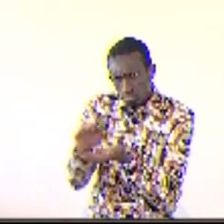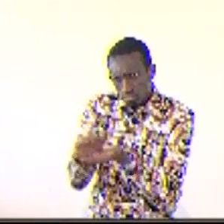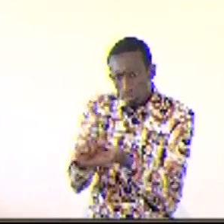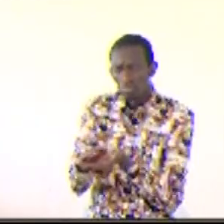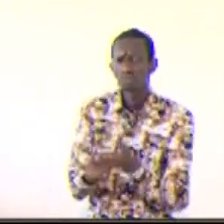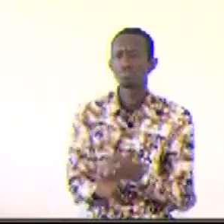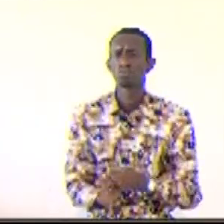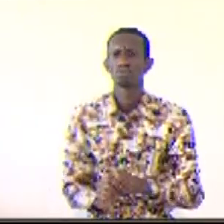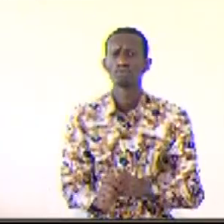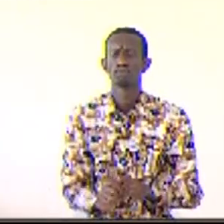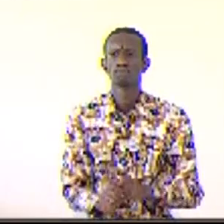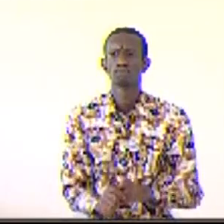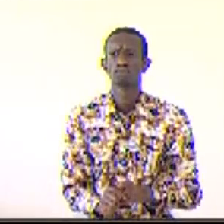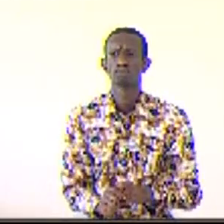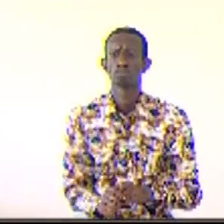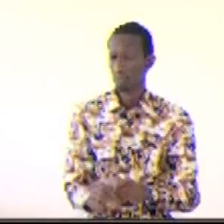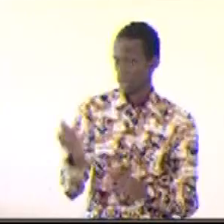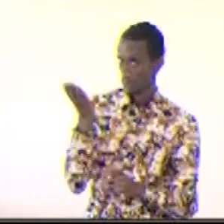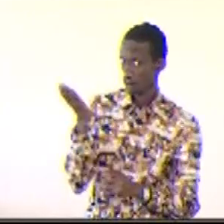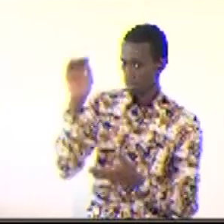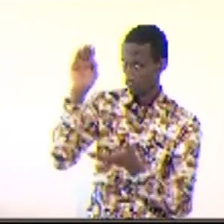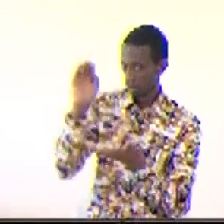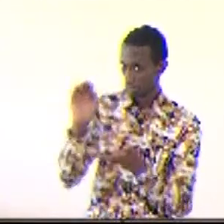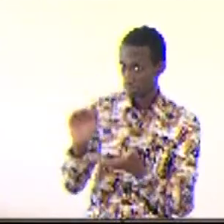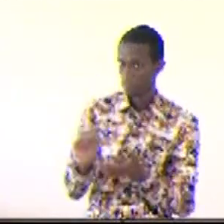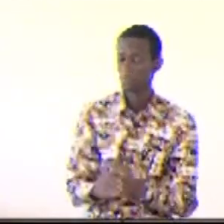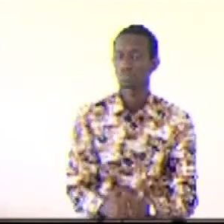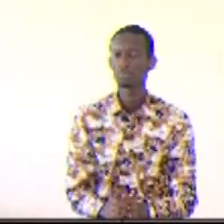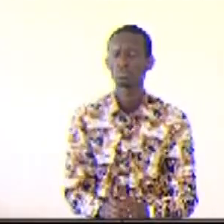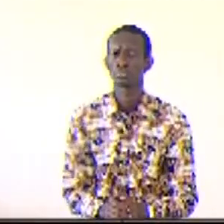and this lowers